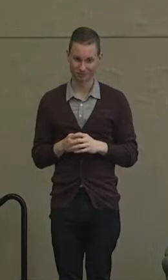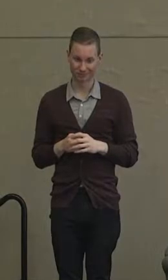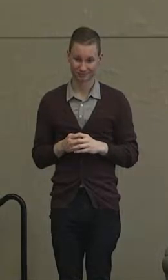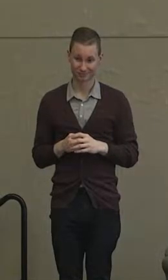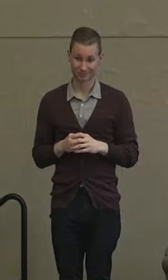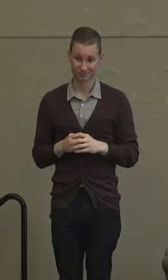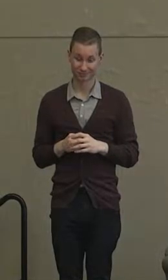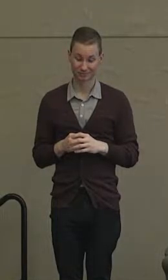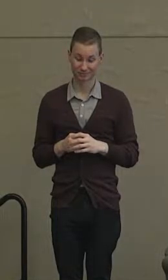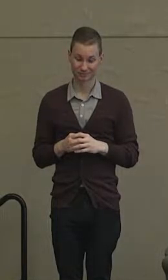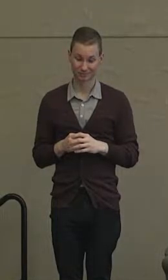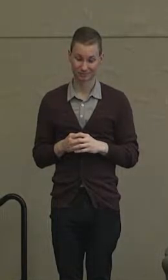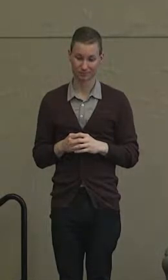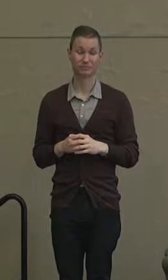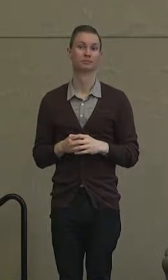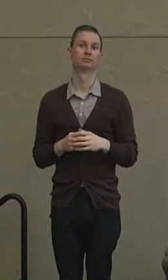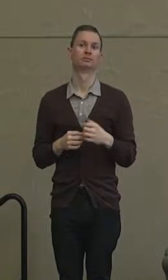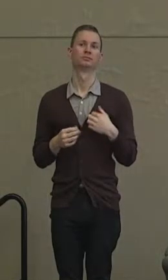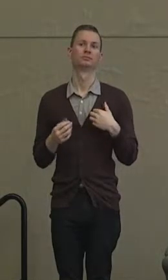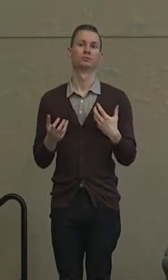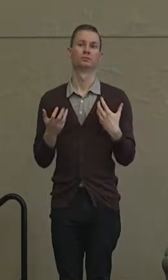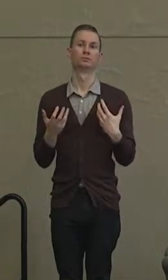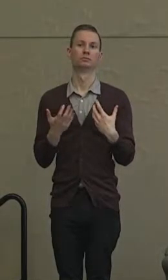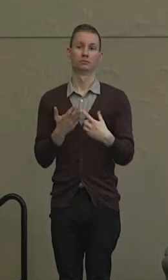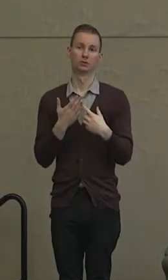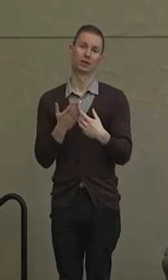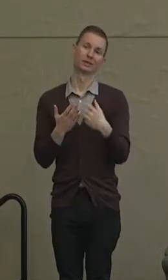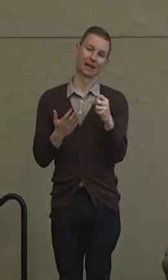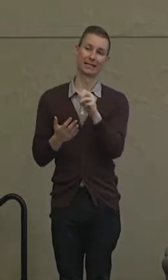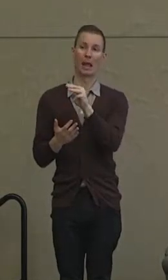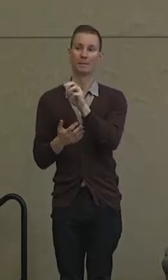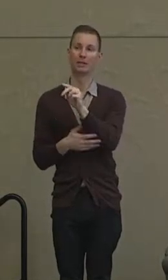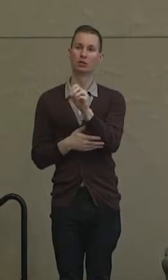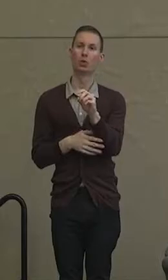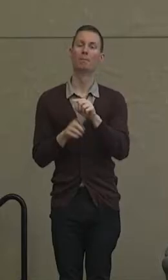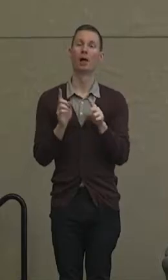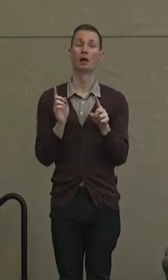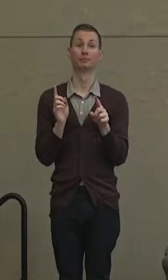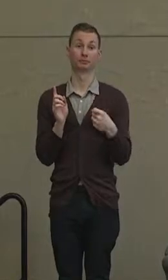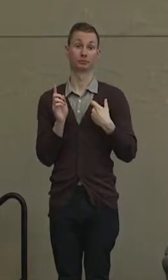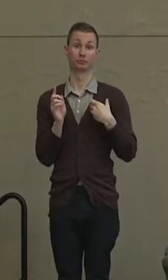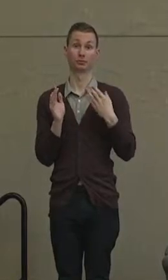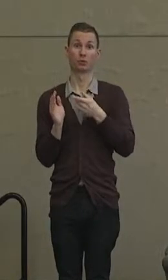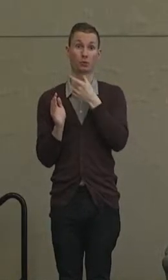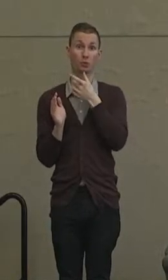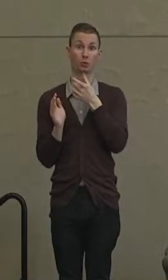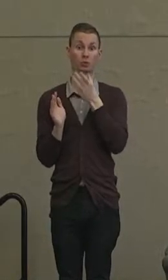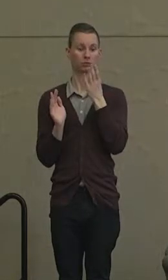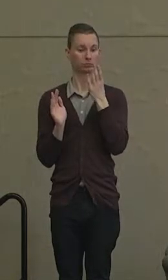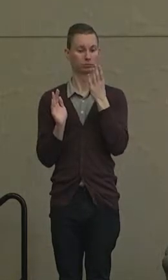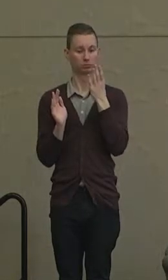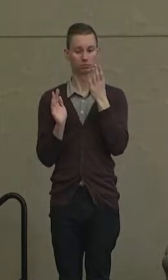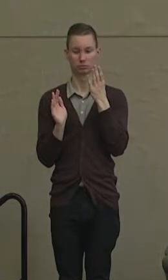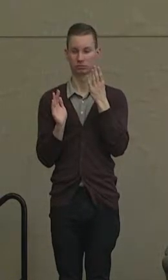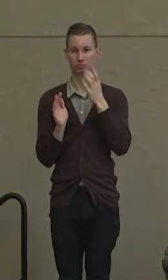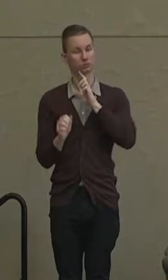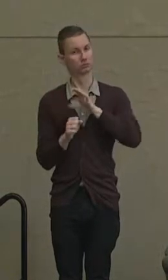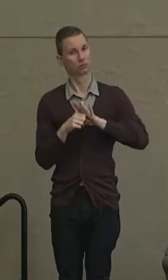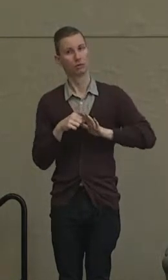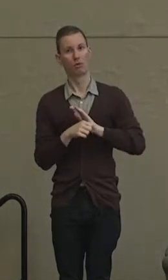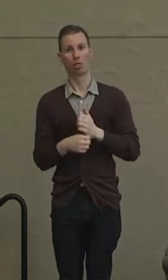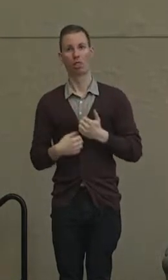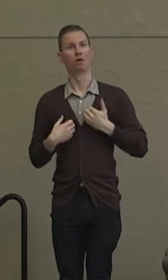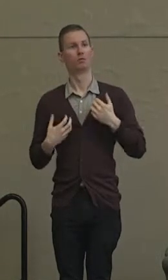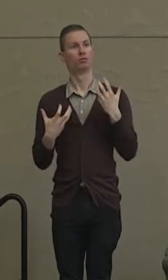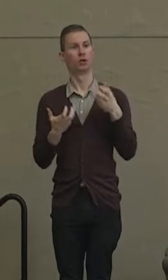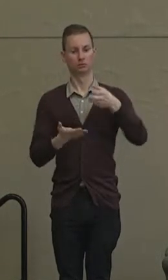I wanted to really talk about, well, obviously Me Too, but as a person who's dedicated their whole life to end